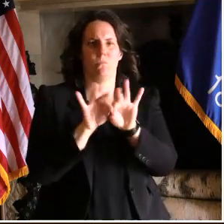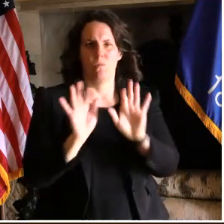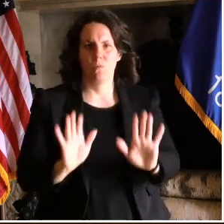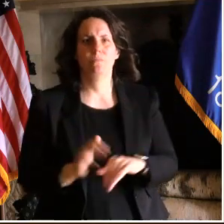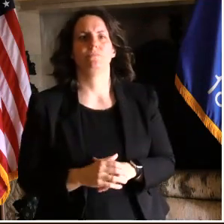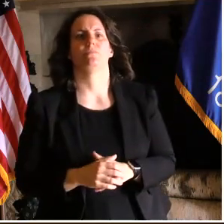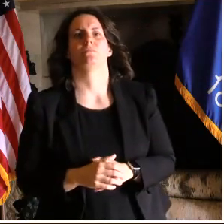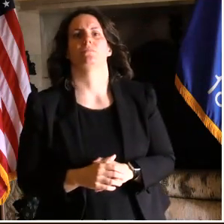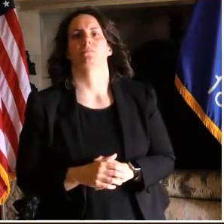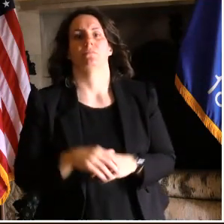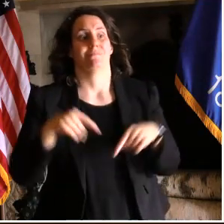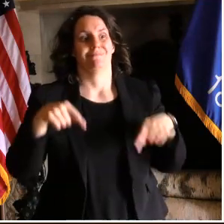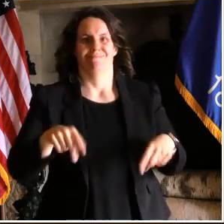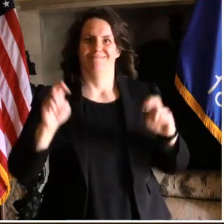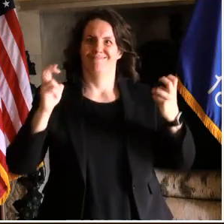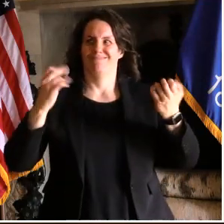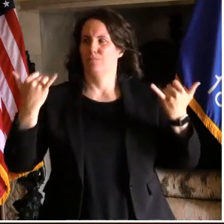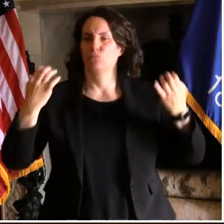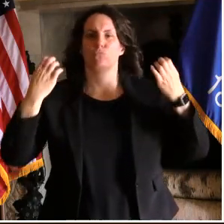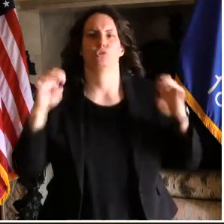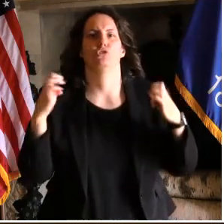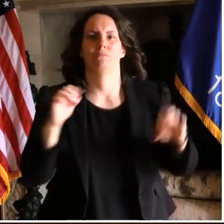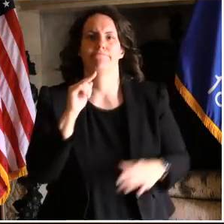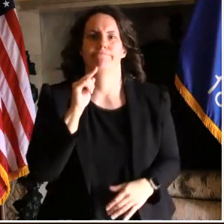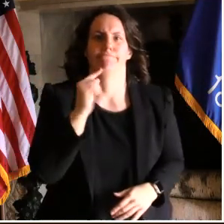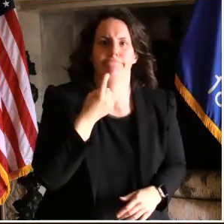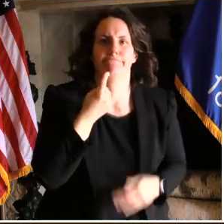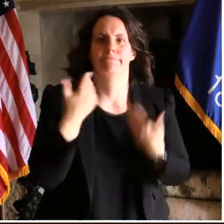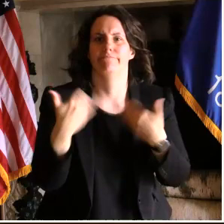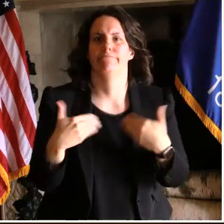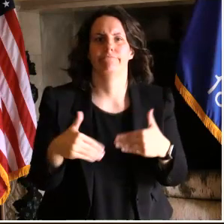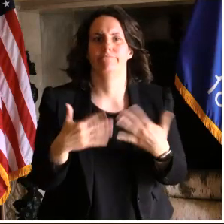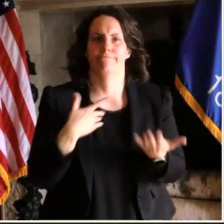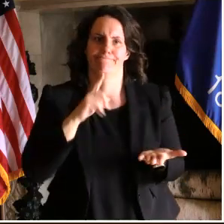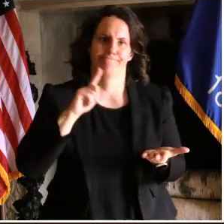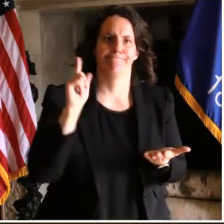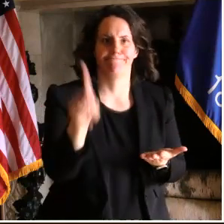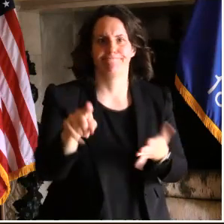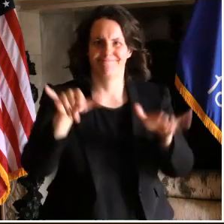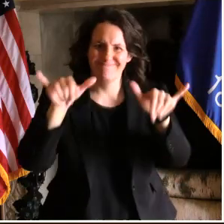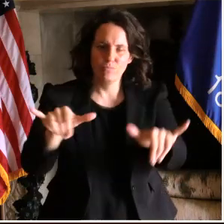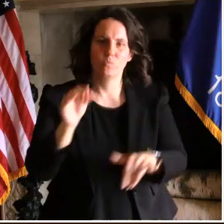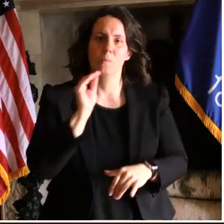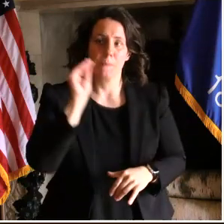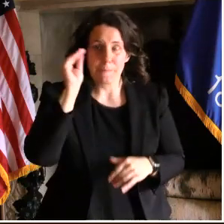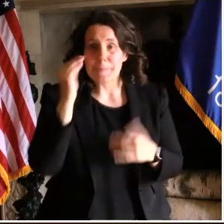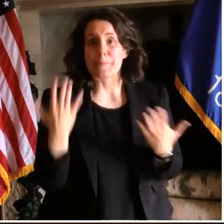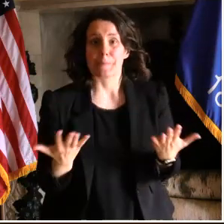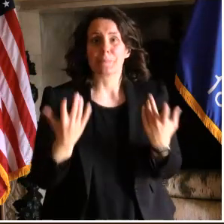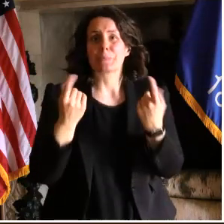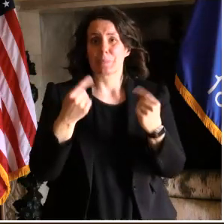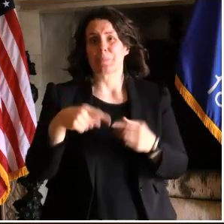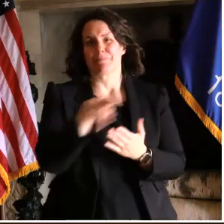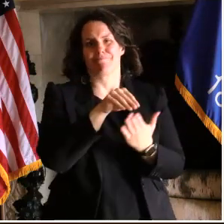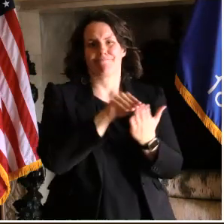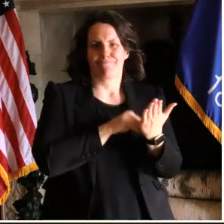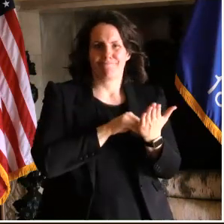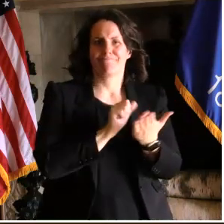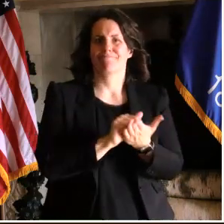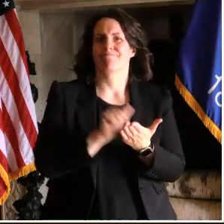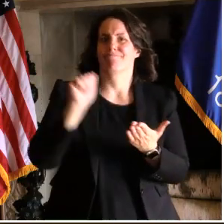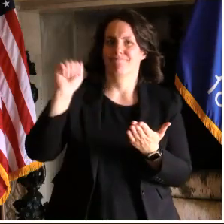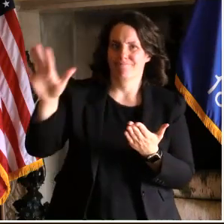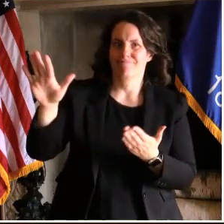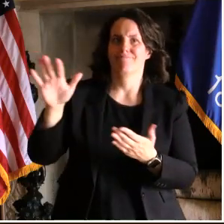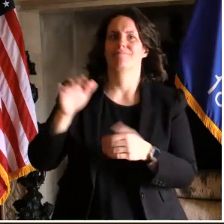we're in. What we're doing now, Patrick, is to make sure that we understand at the state level what